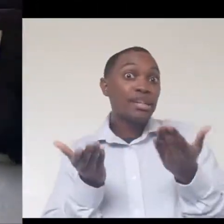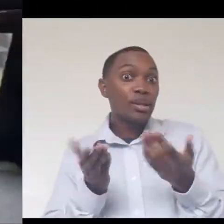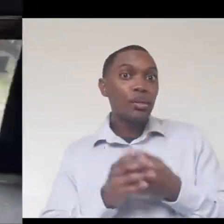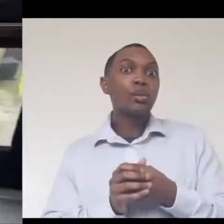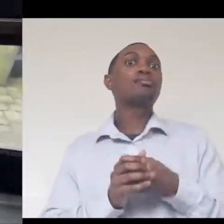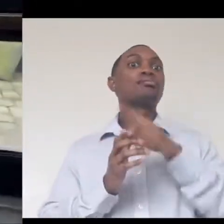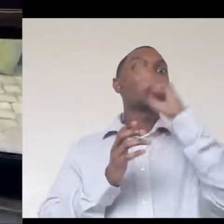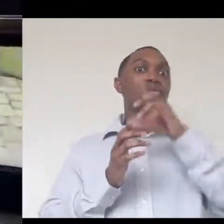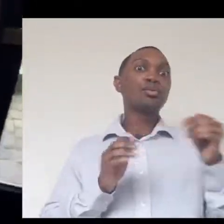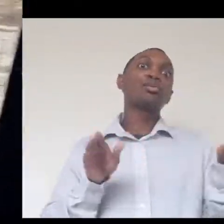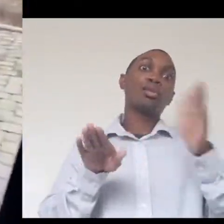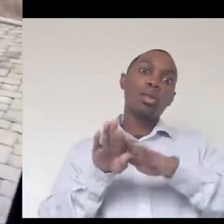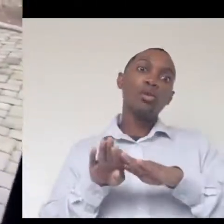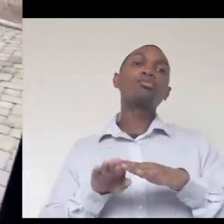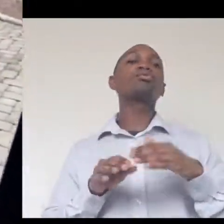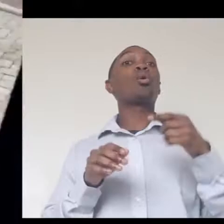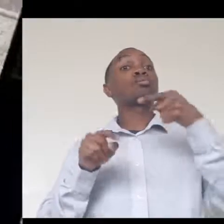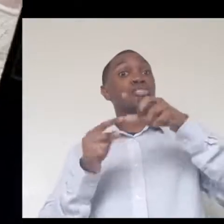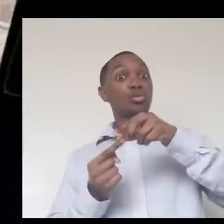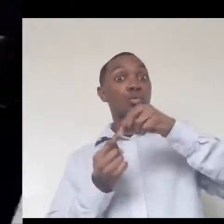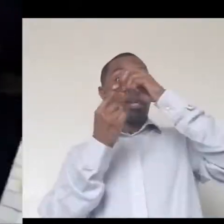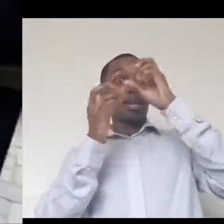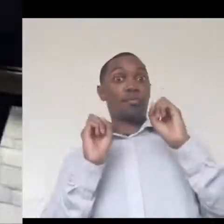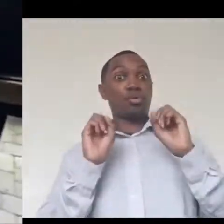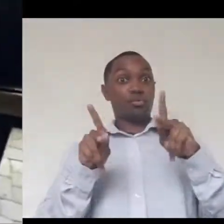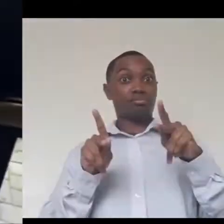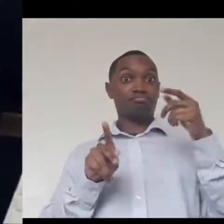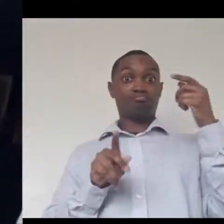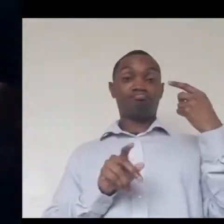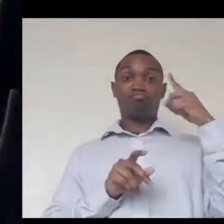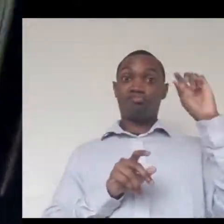animals to explore something new and different.